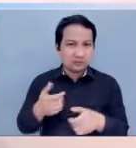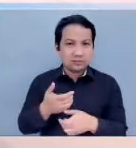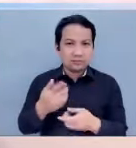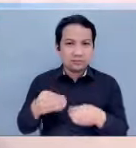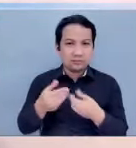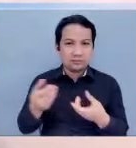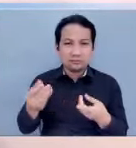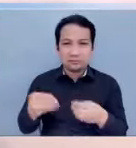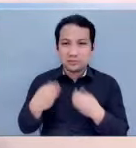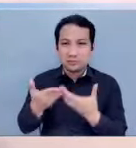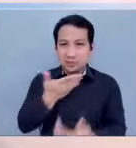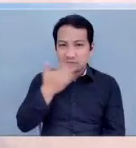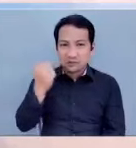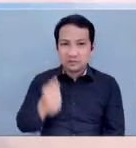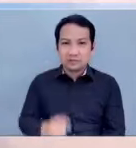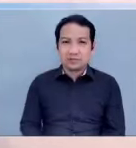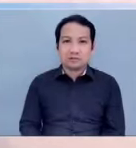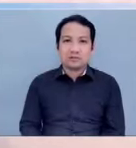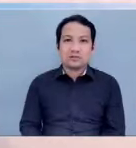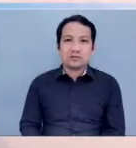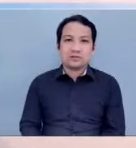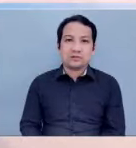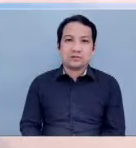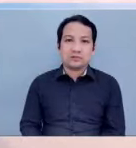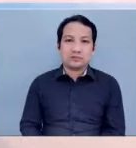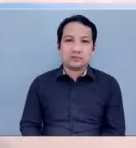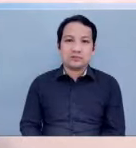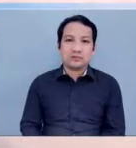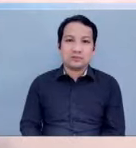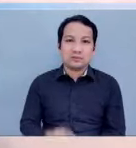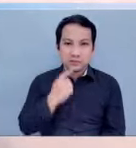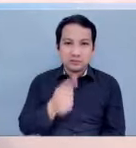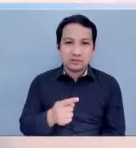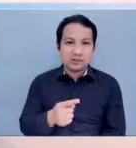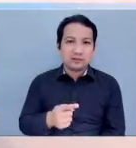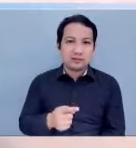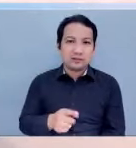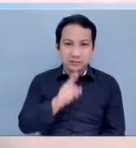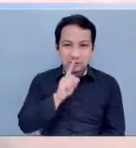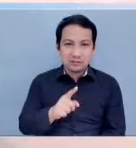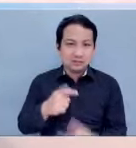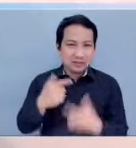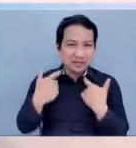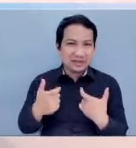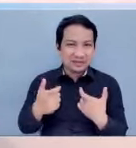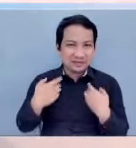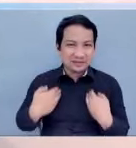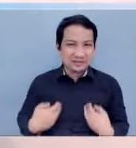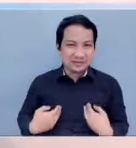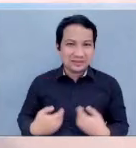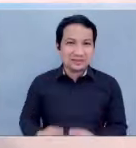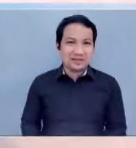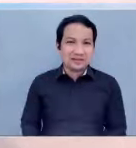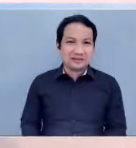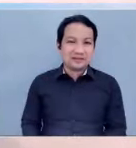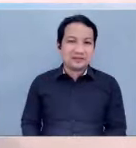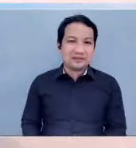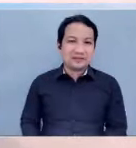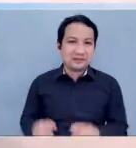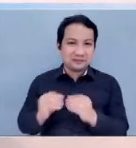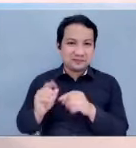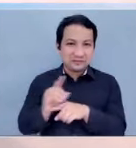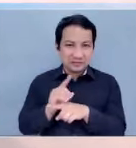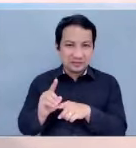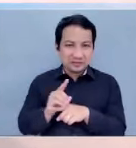parang superhero role preparation yan, you know? Kailangan macho ka talaga. Yeah, dude, cut na cut. Just take so much discipline. Pero alam mo, hindi lang yan, ah.